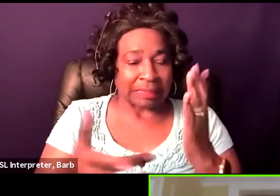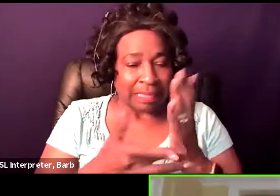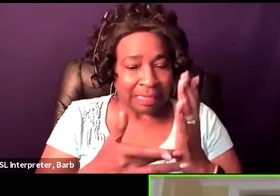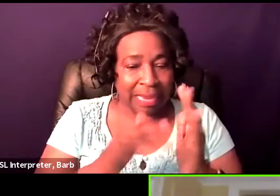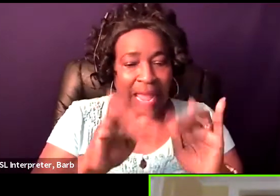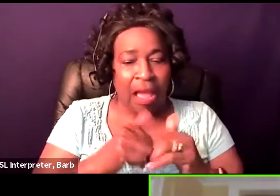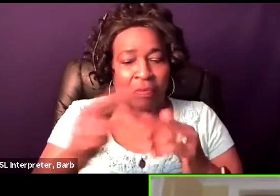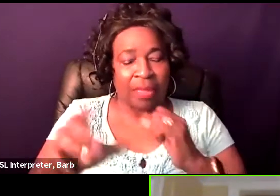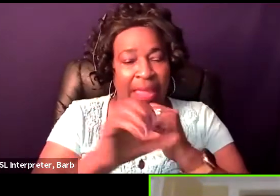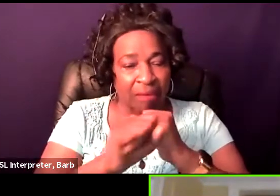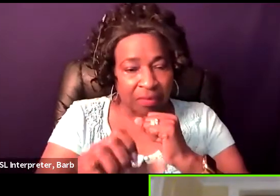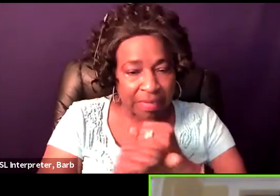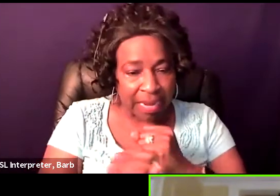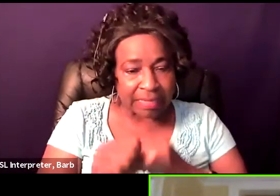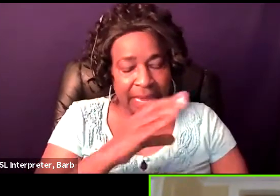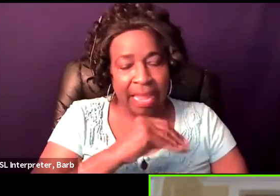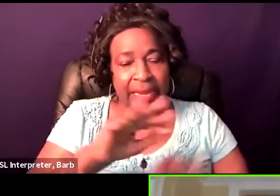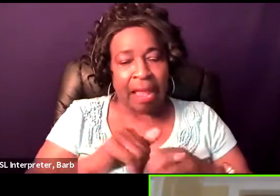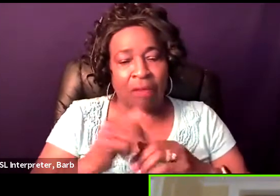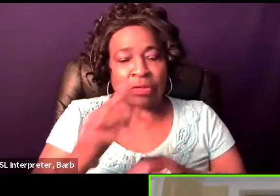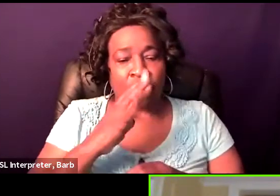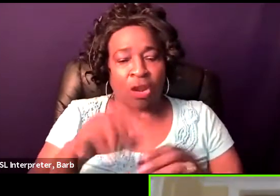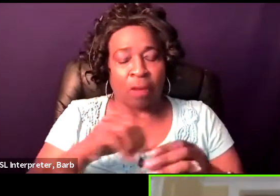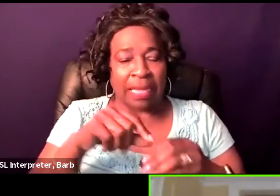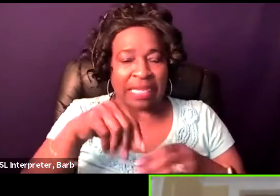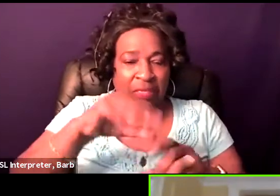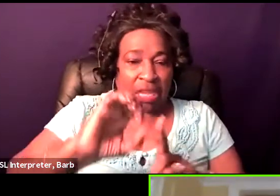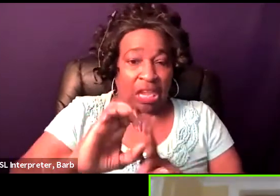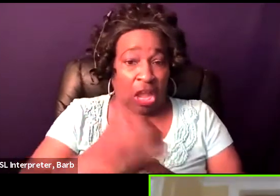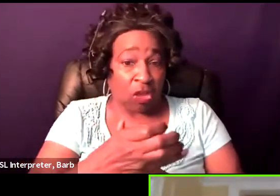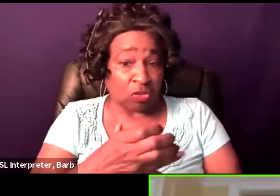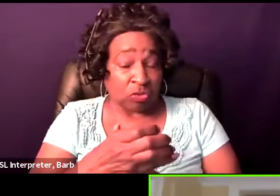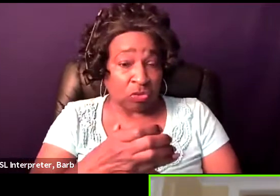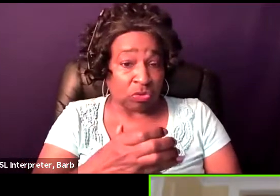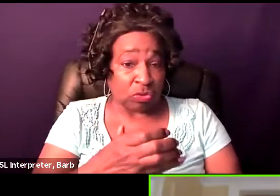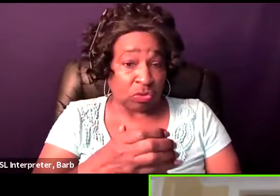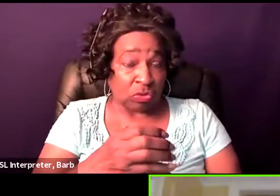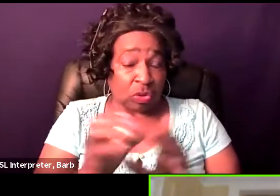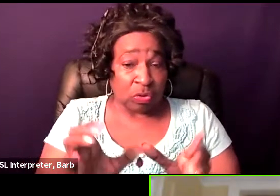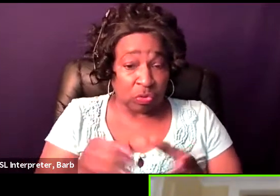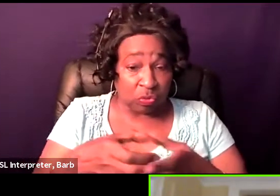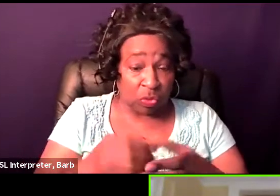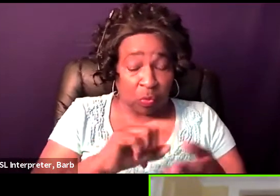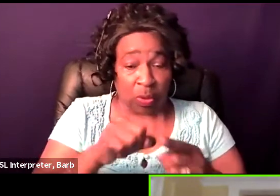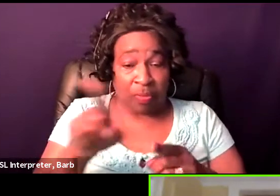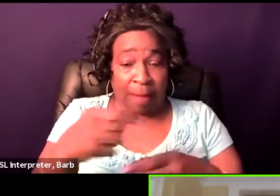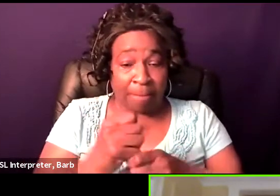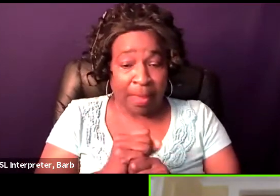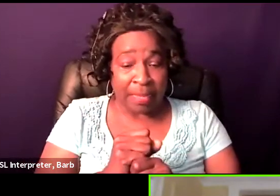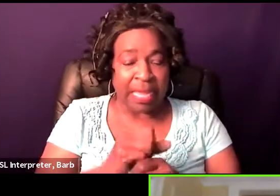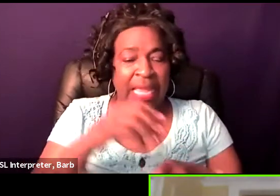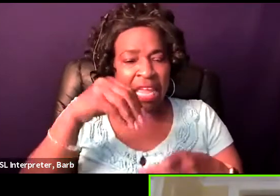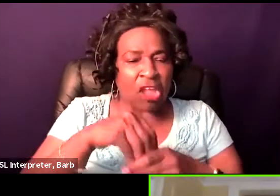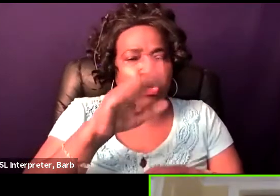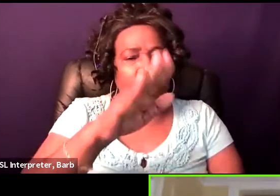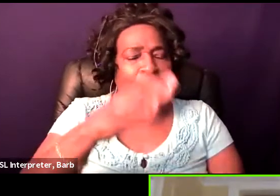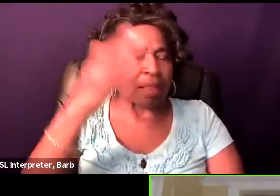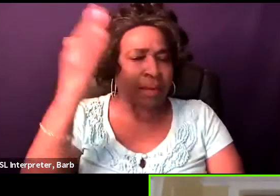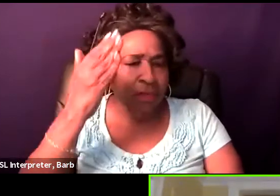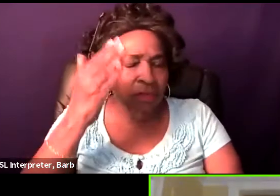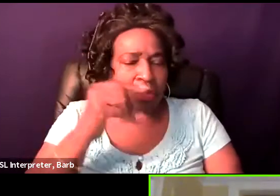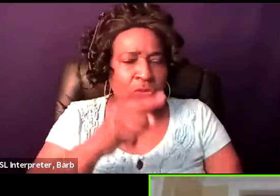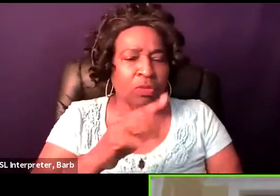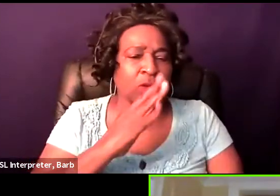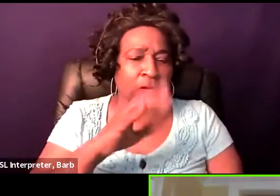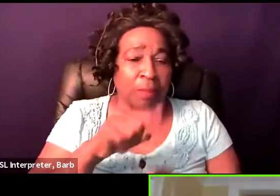they are spoken about in the cultural setting in which they are made. And in your lecture, you talk about, which